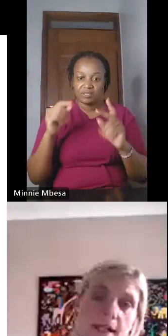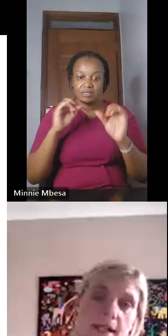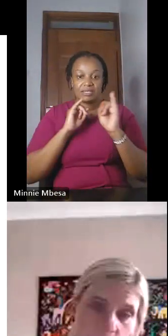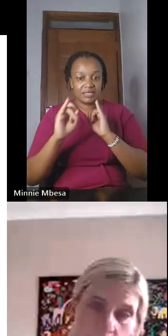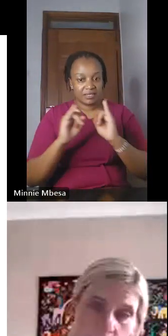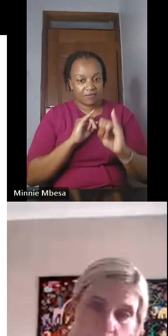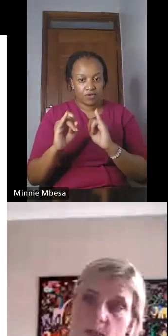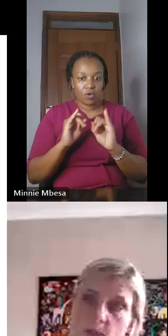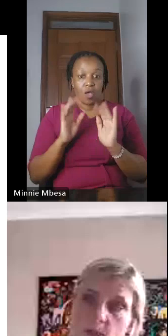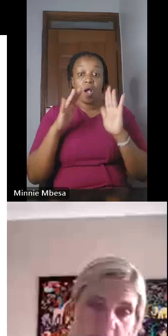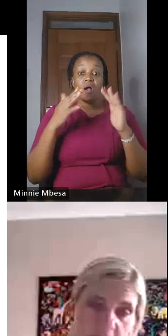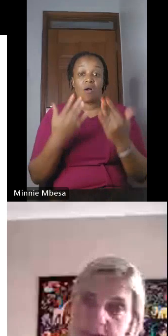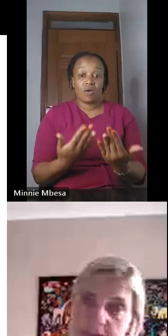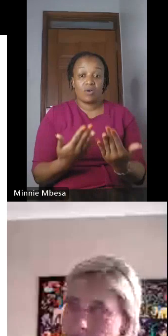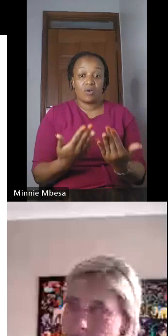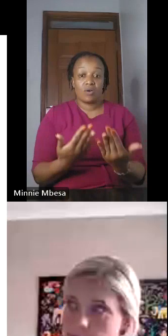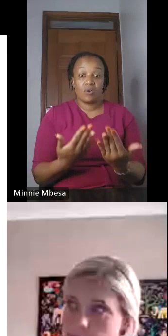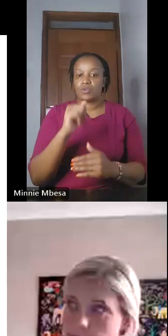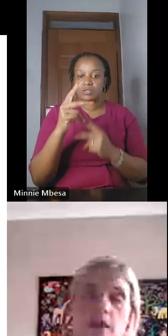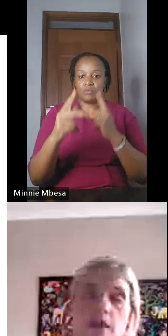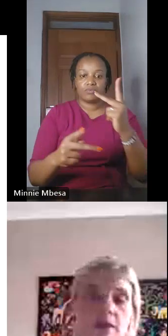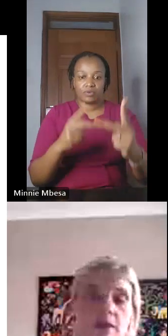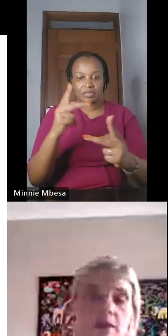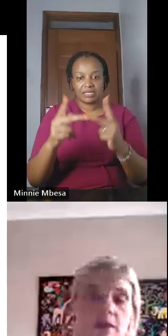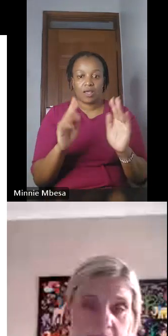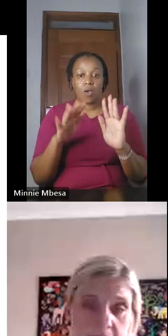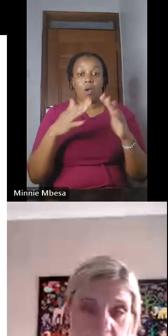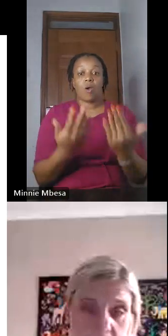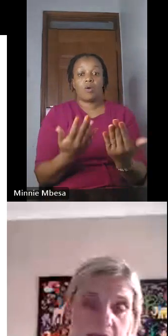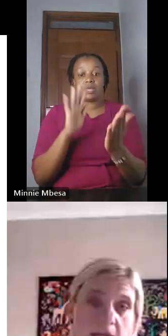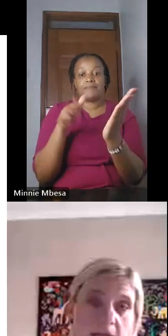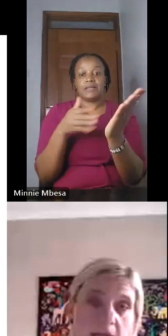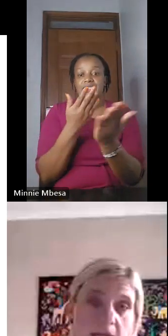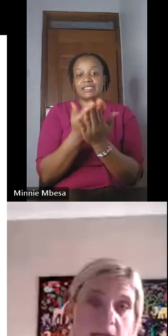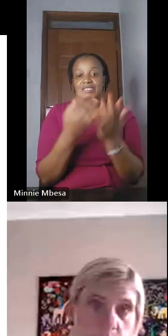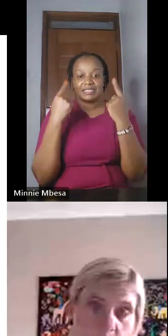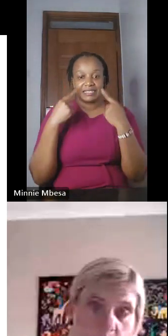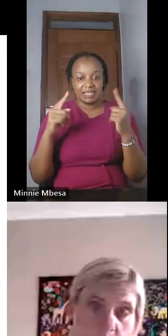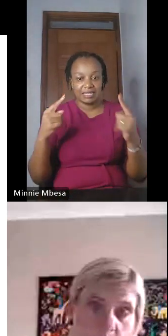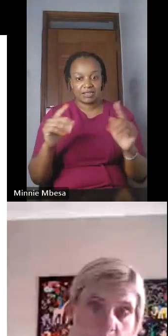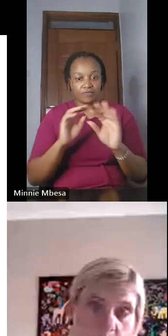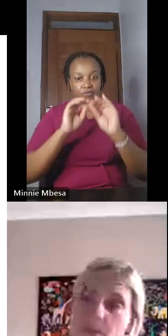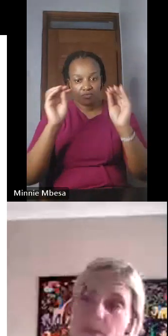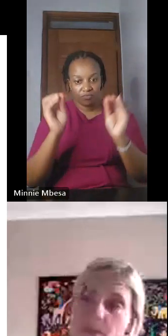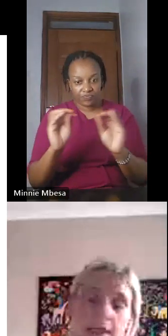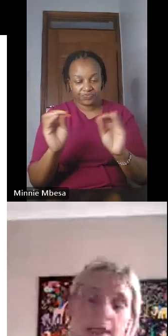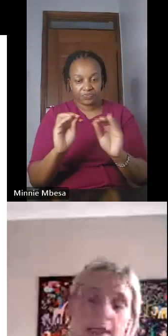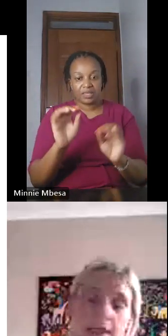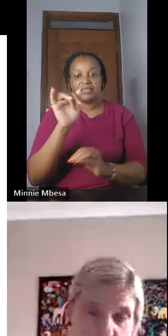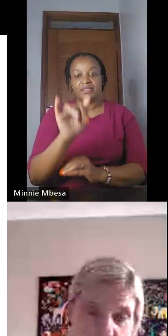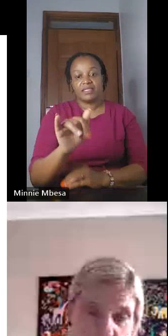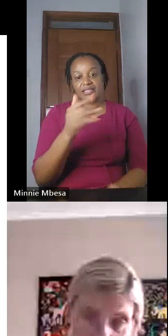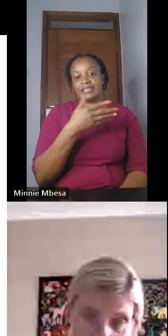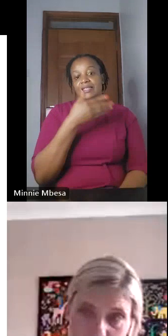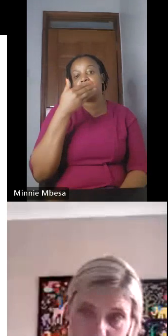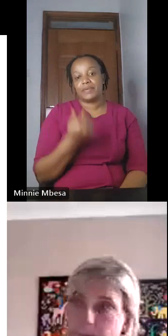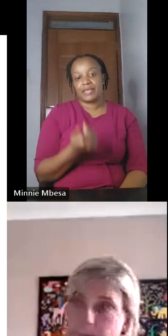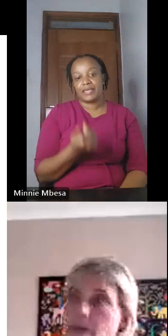progressed and that their application was not successful. So that is the first time that you will hear from us from the program is